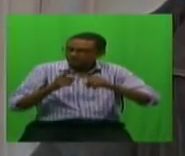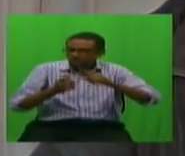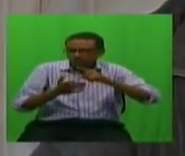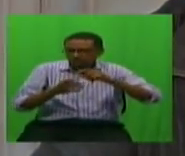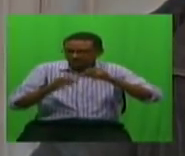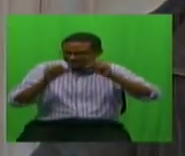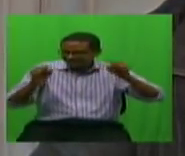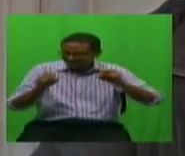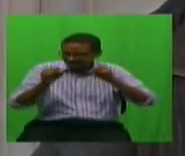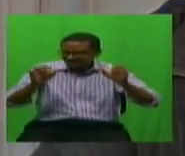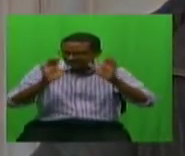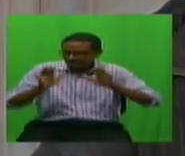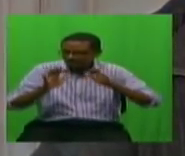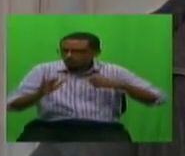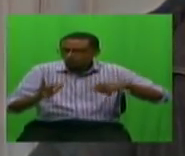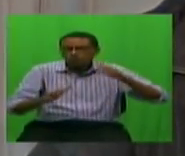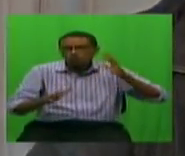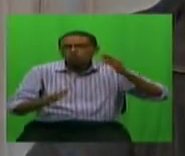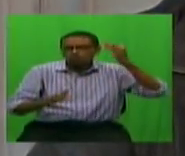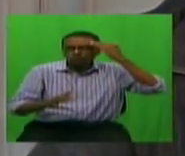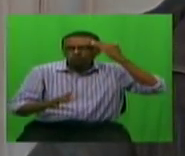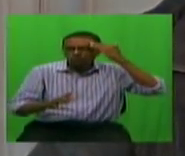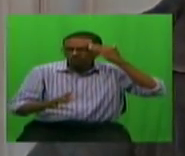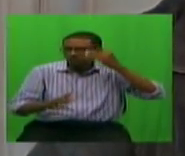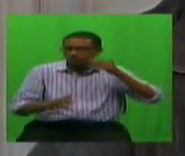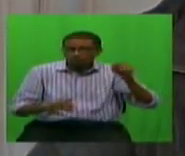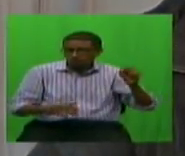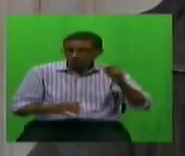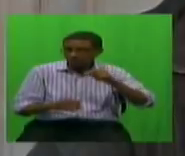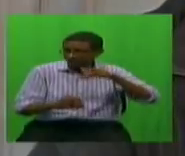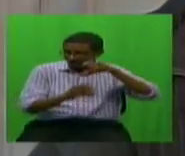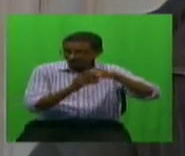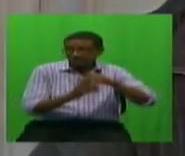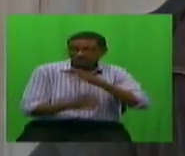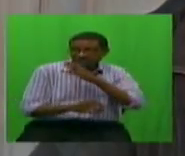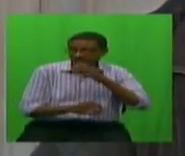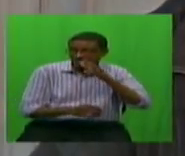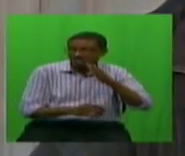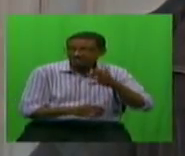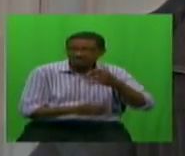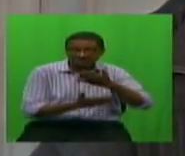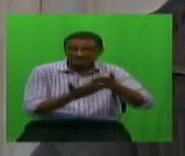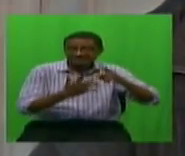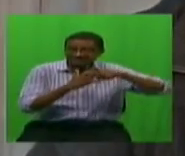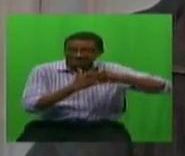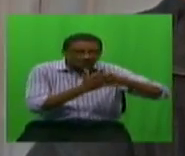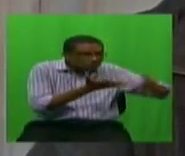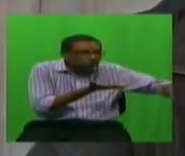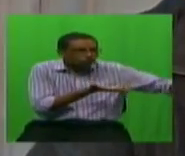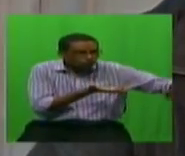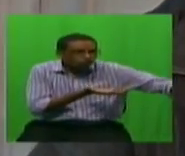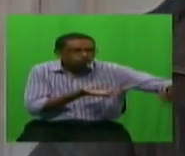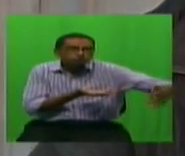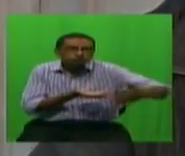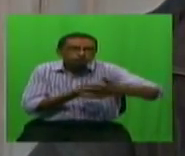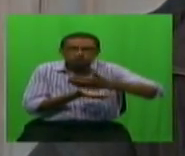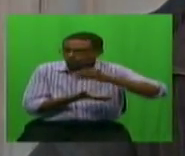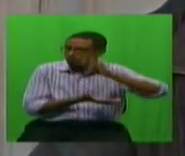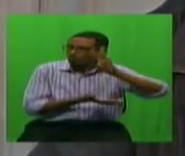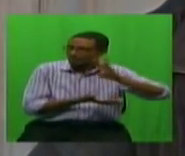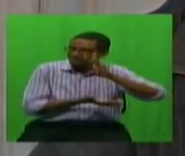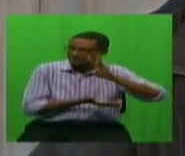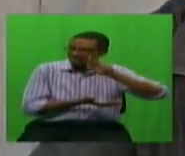to know. Farmers normally start harvesting from Wednesday, Thursday for the weekend